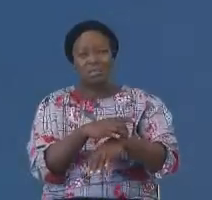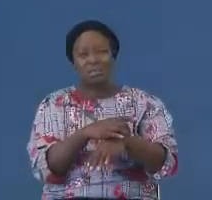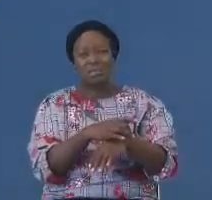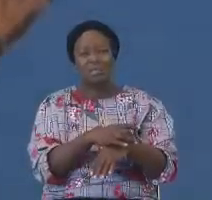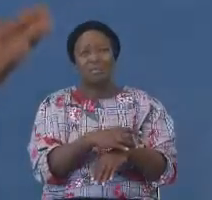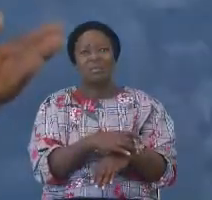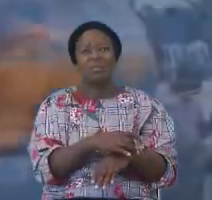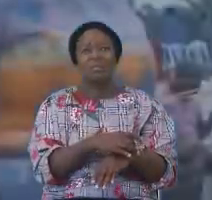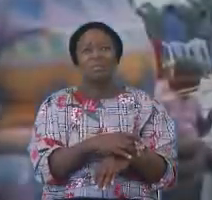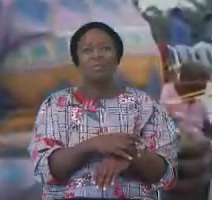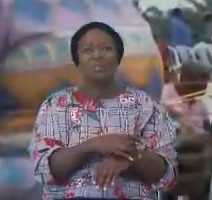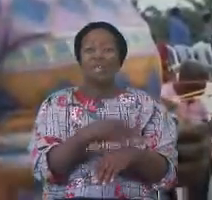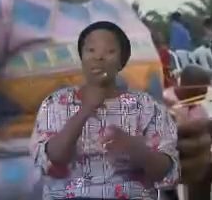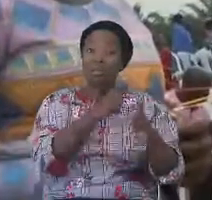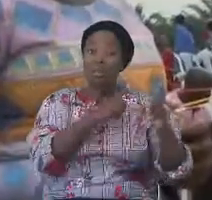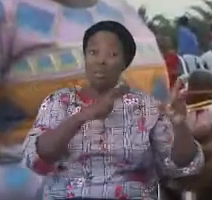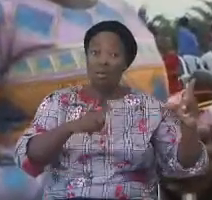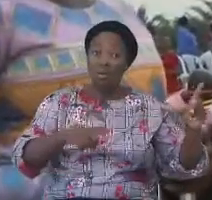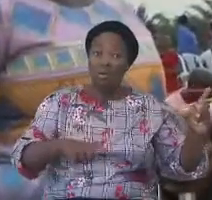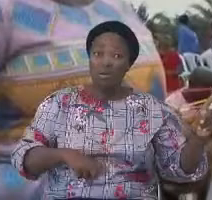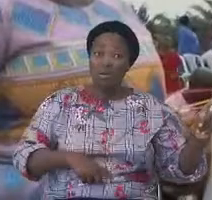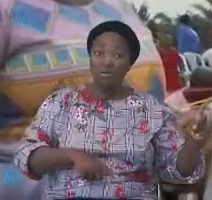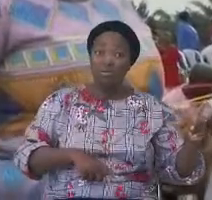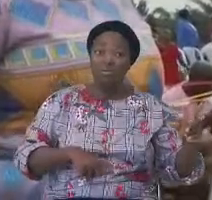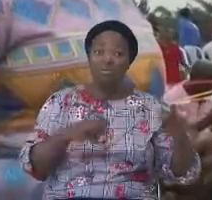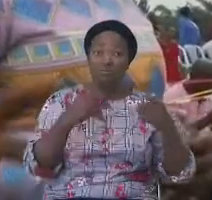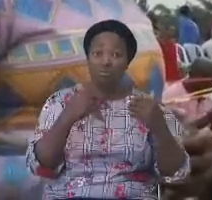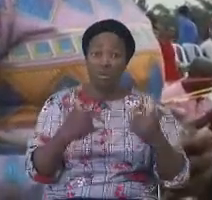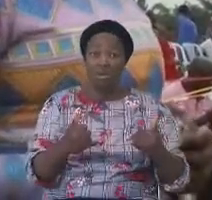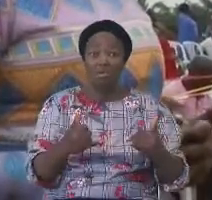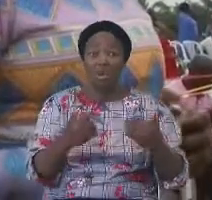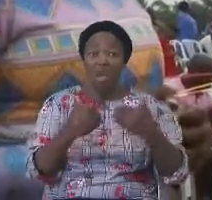here on this side of heaven